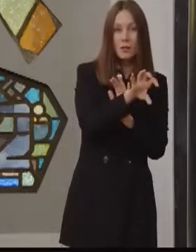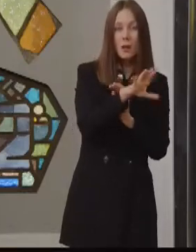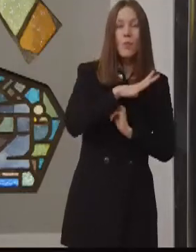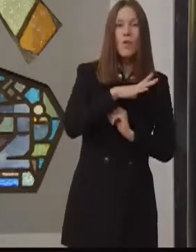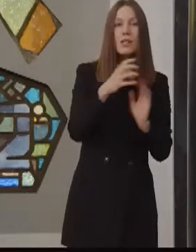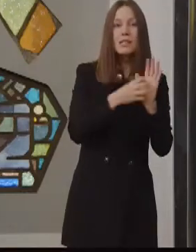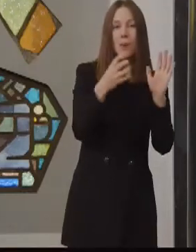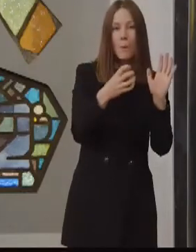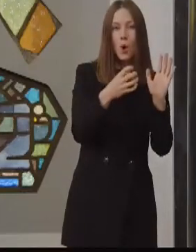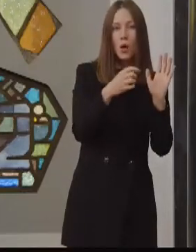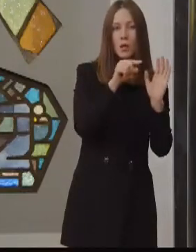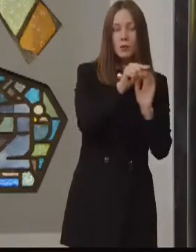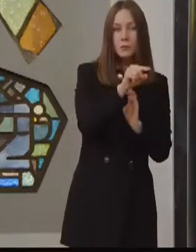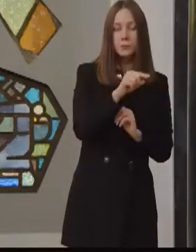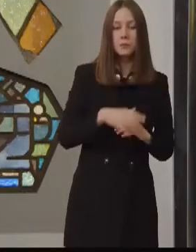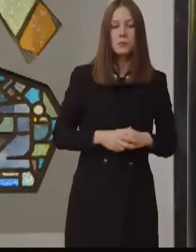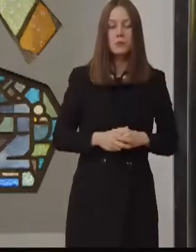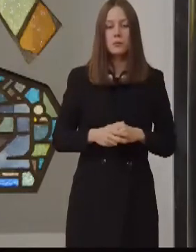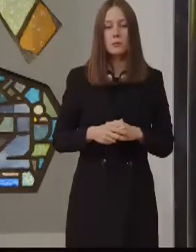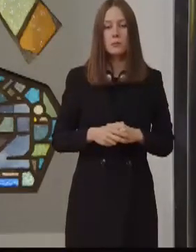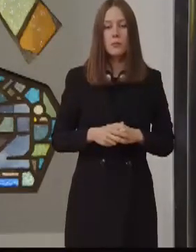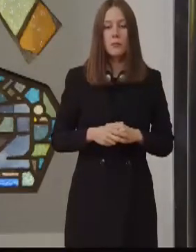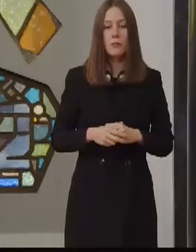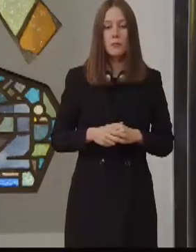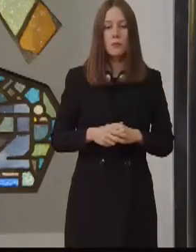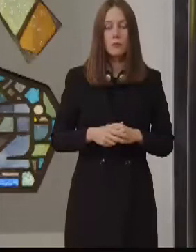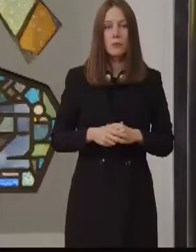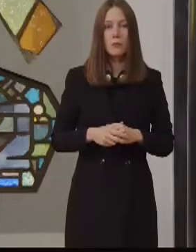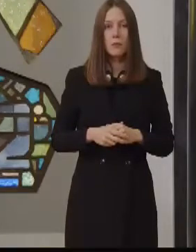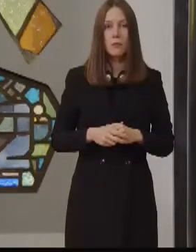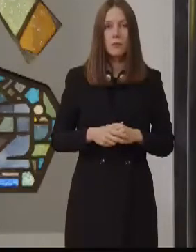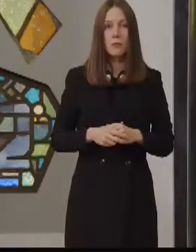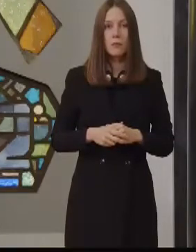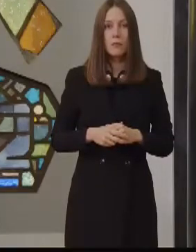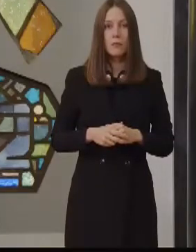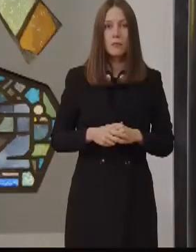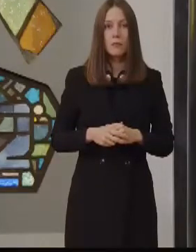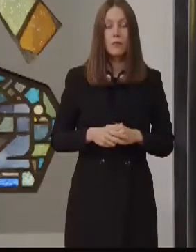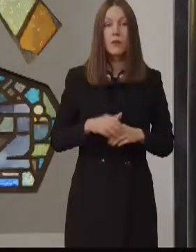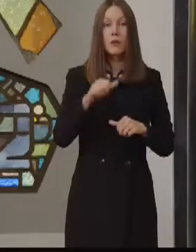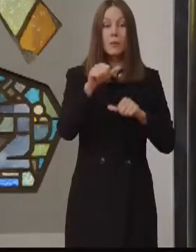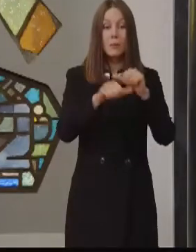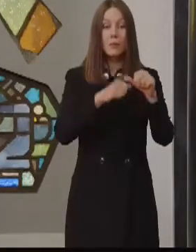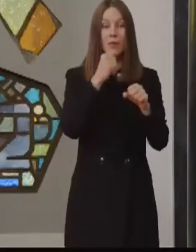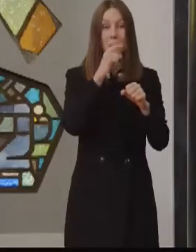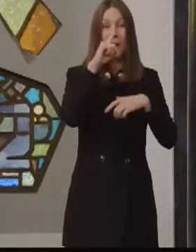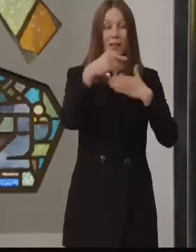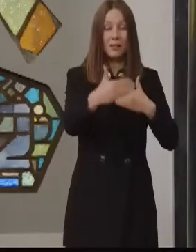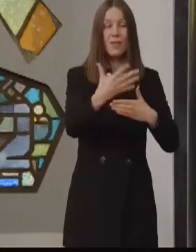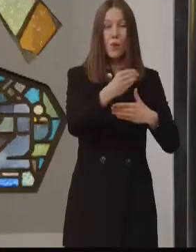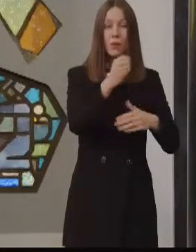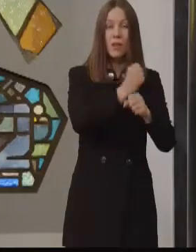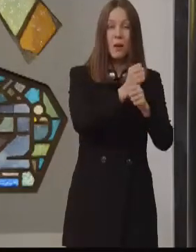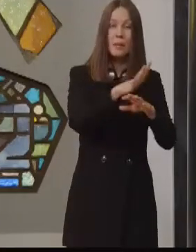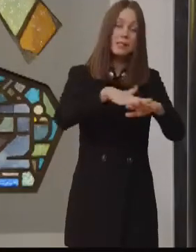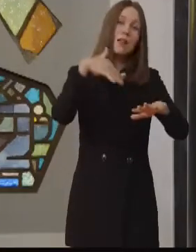to to talk about the one symbol that was used by Tomas Raskevičius in his Facebook account.